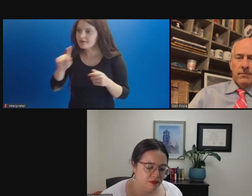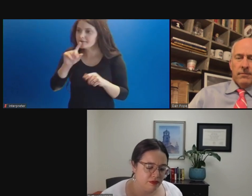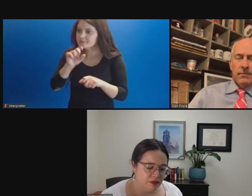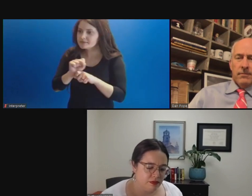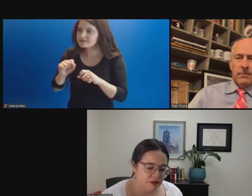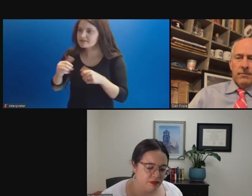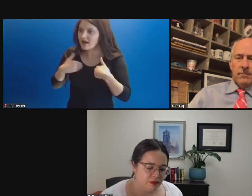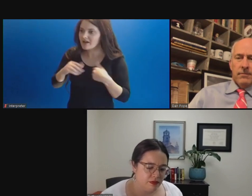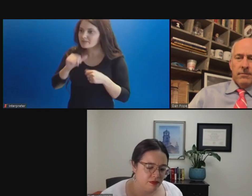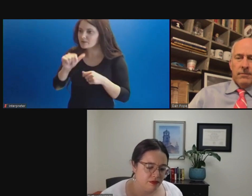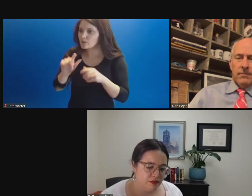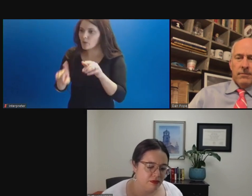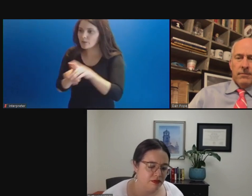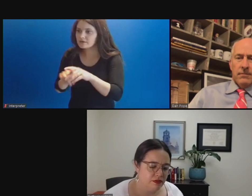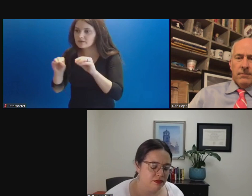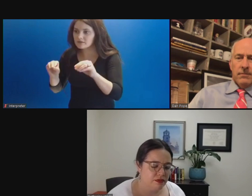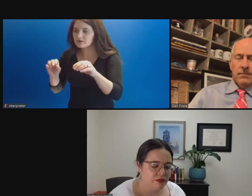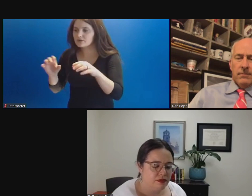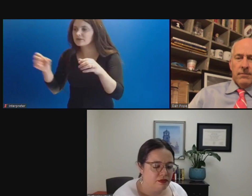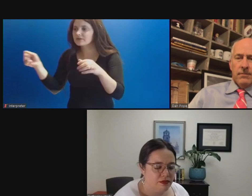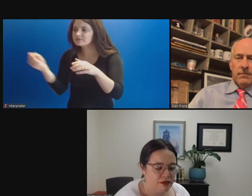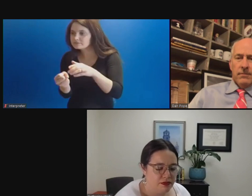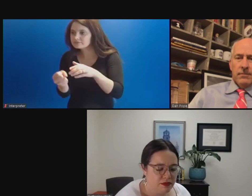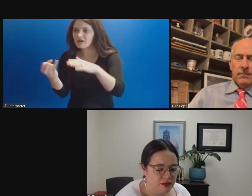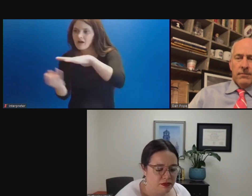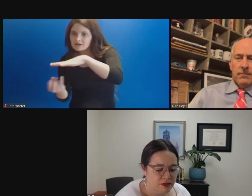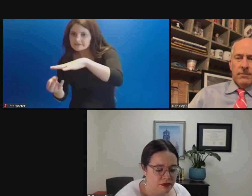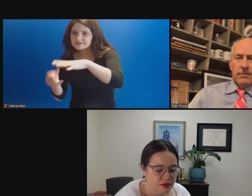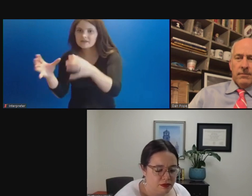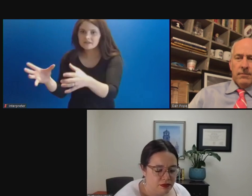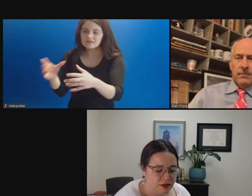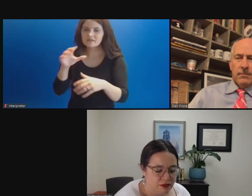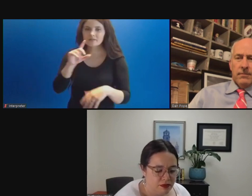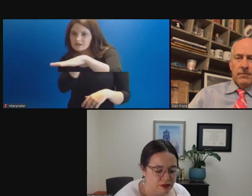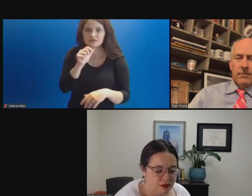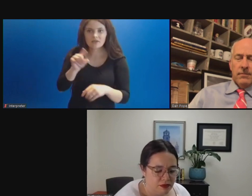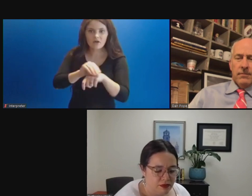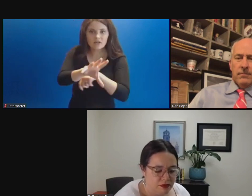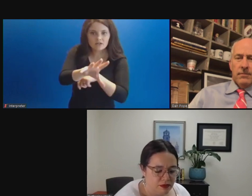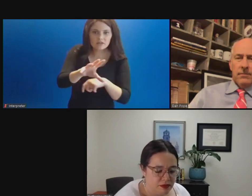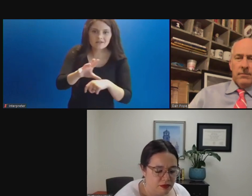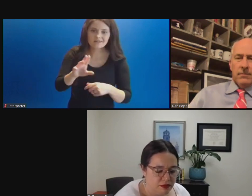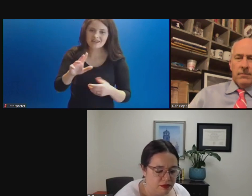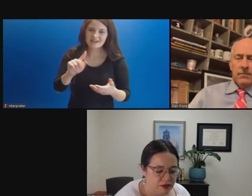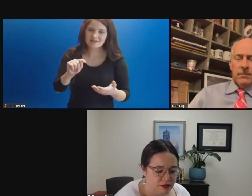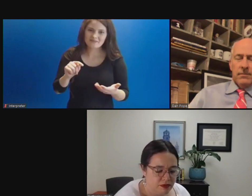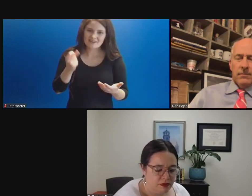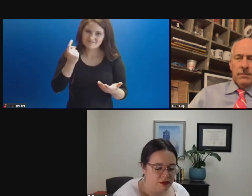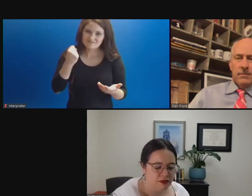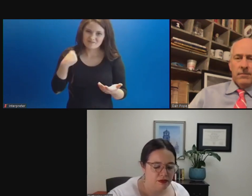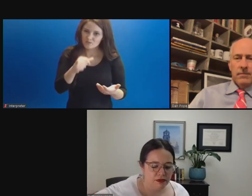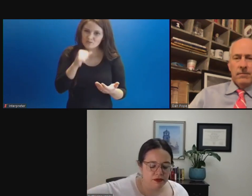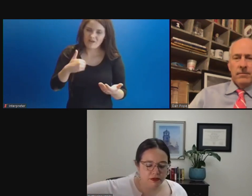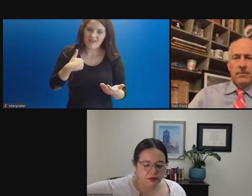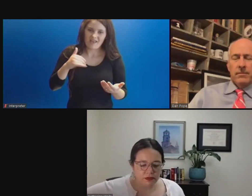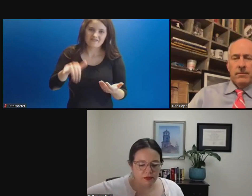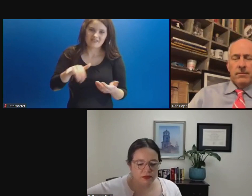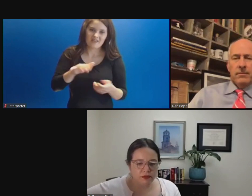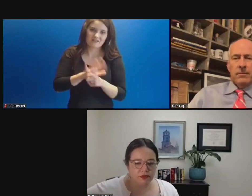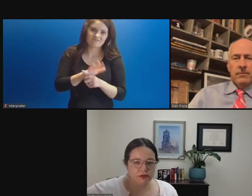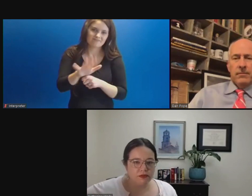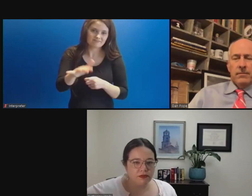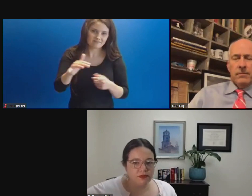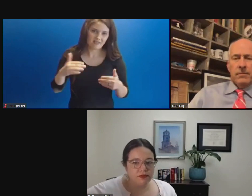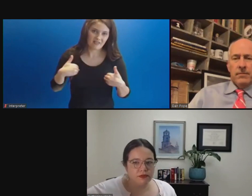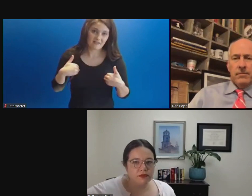we could isolate them and put them in isolation so they don't infect anybody else. We just don't have that capability yet.